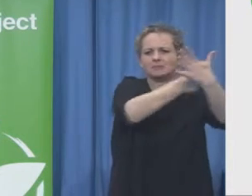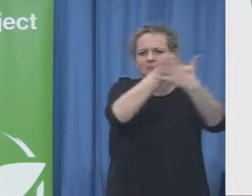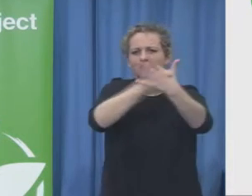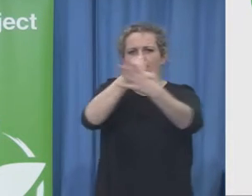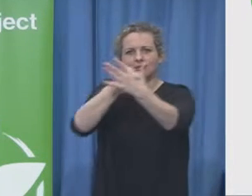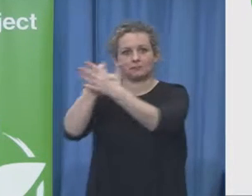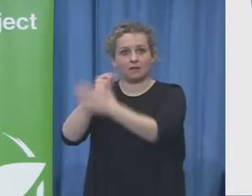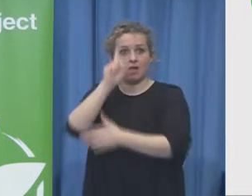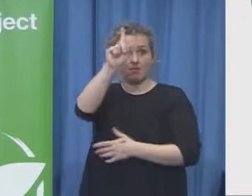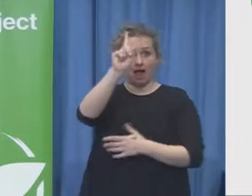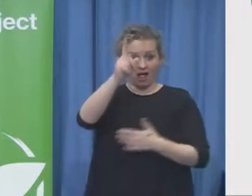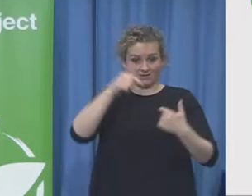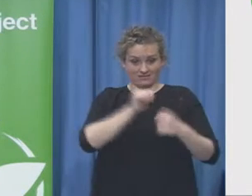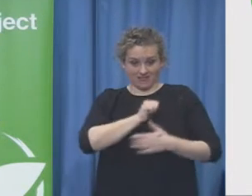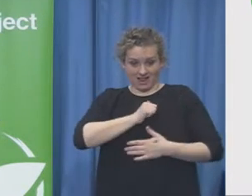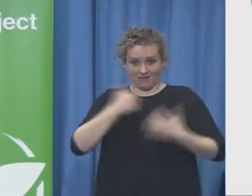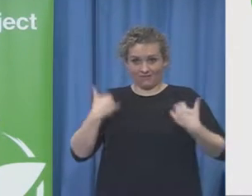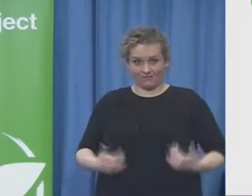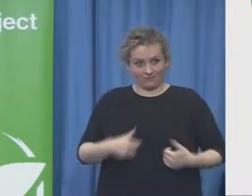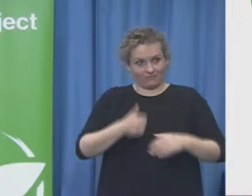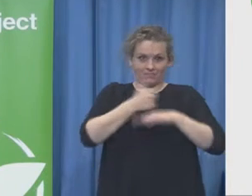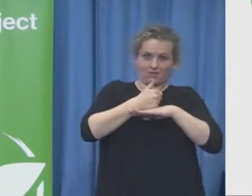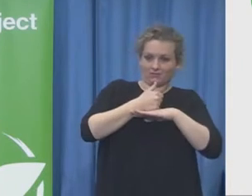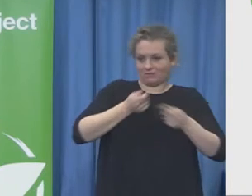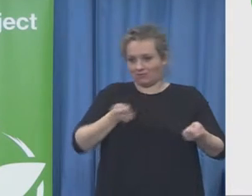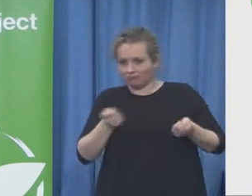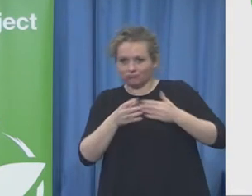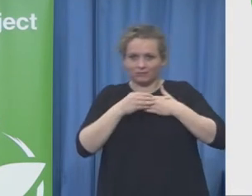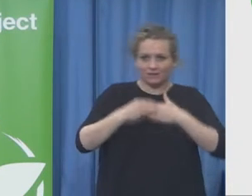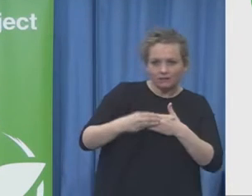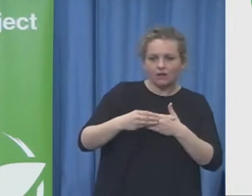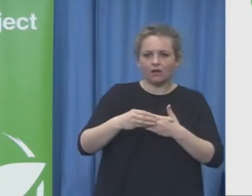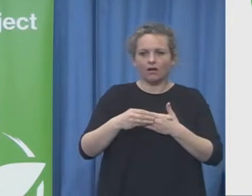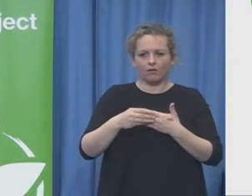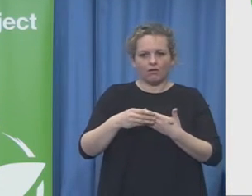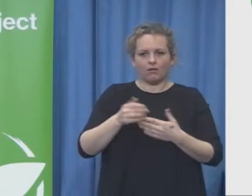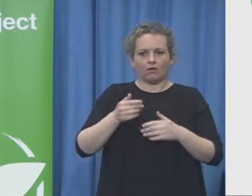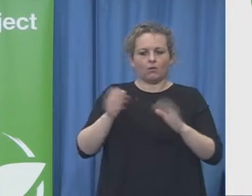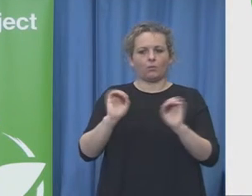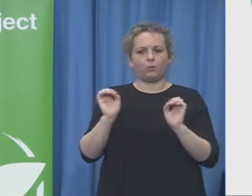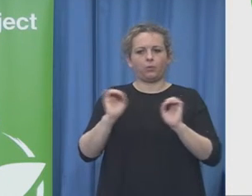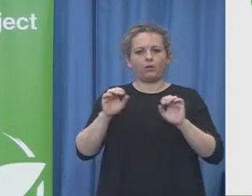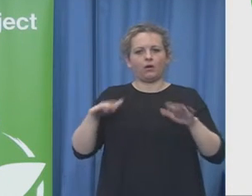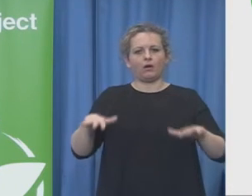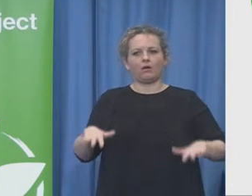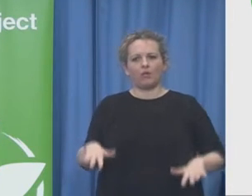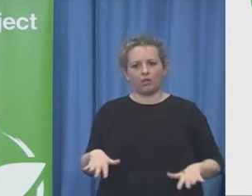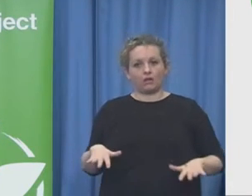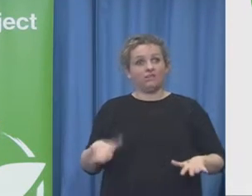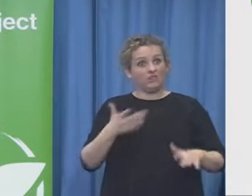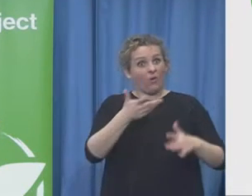risks not to be really sustainable. So just like Caroline said,